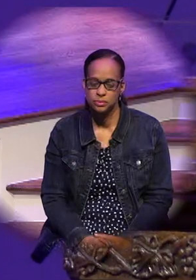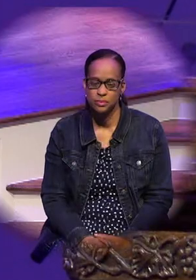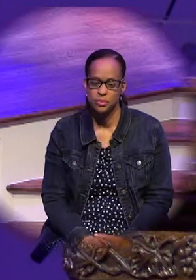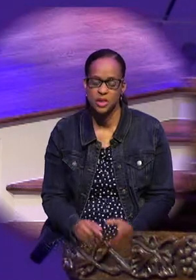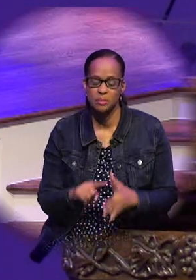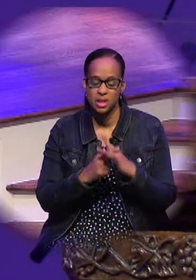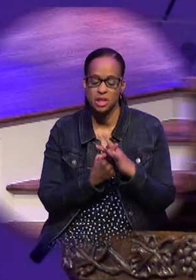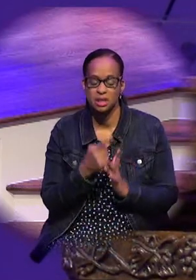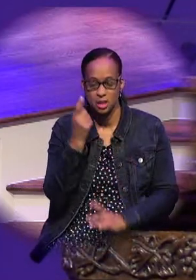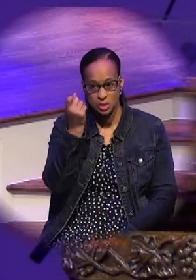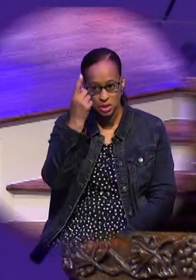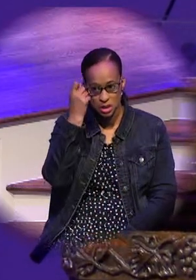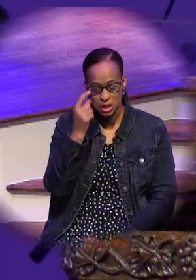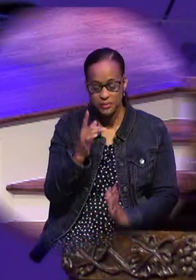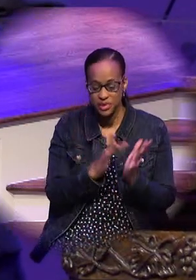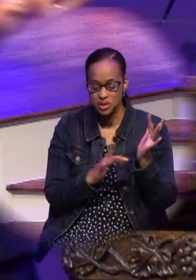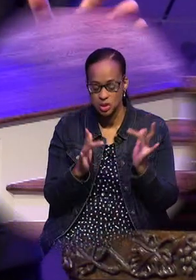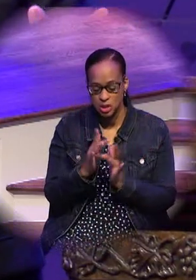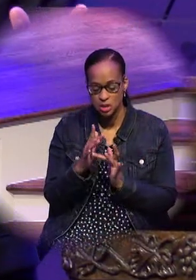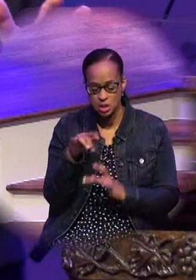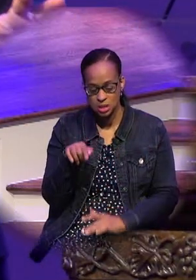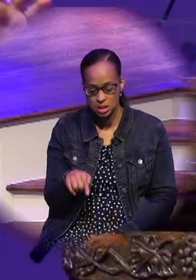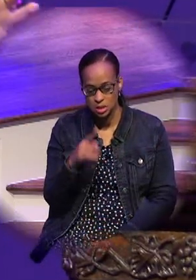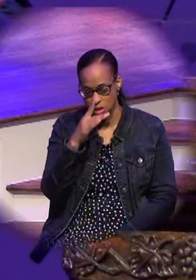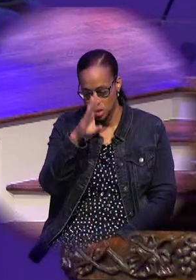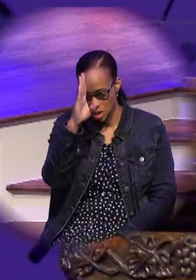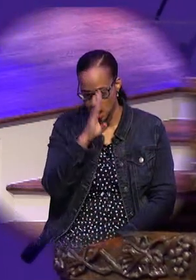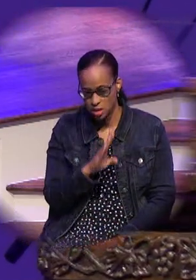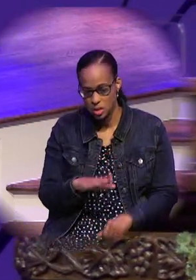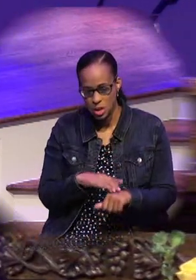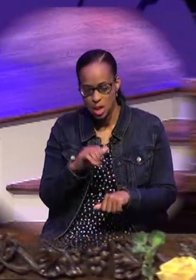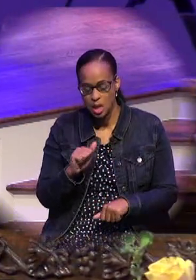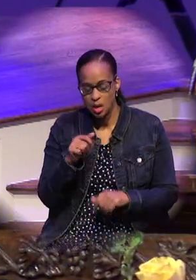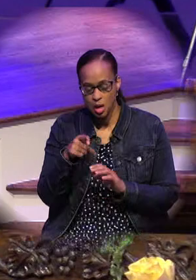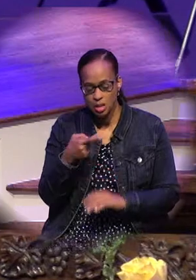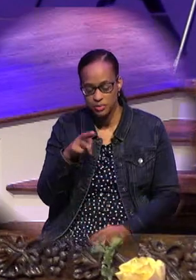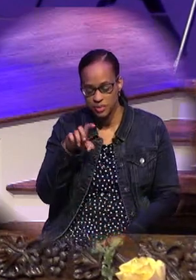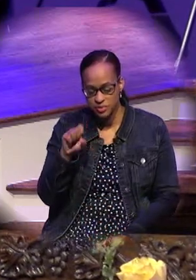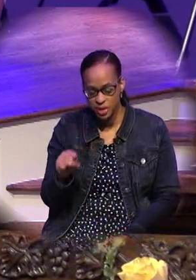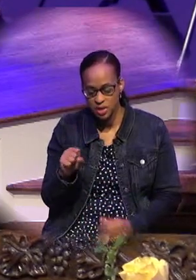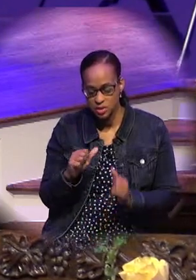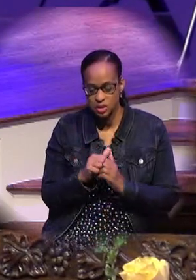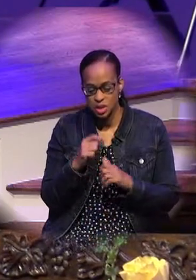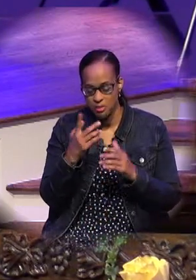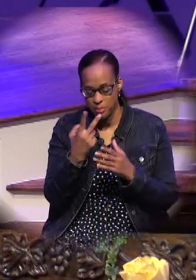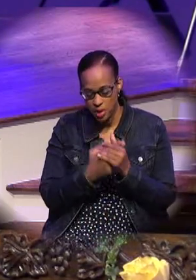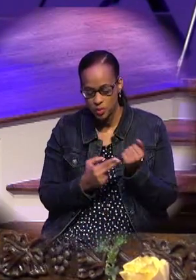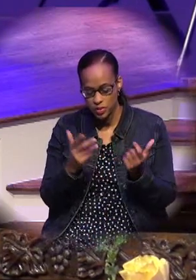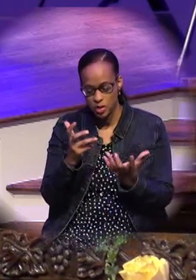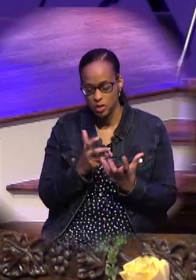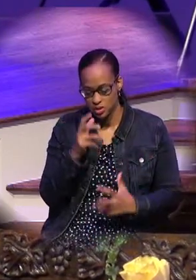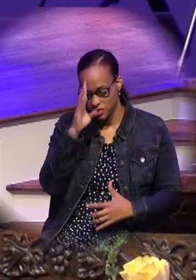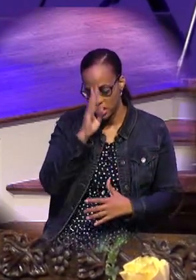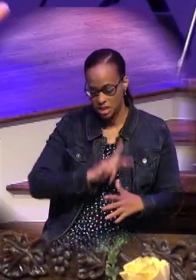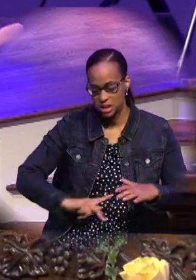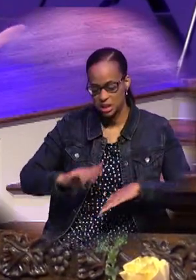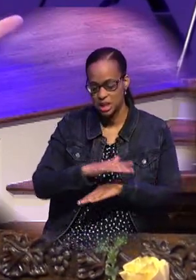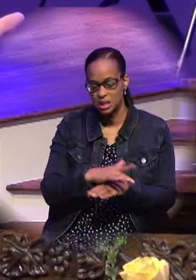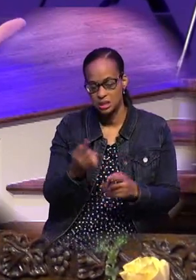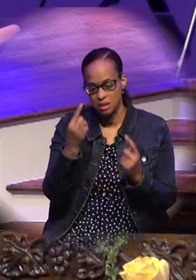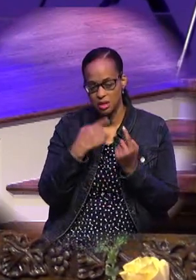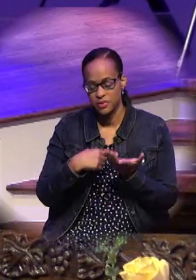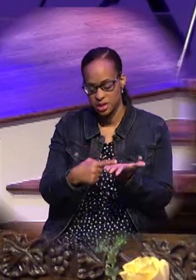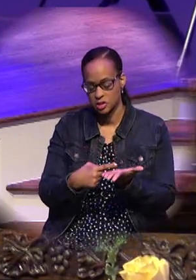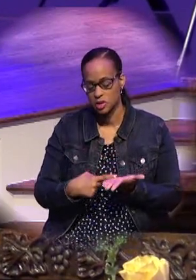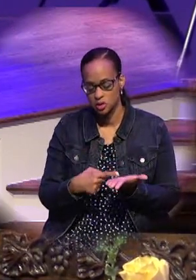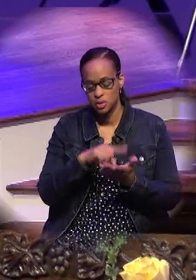to understand that Jesus is, and this is really what put him at odds with all of the Pharisees. They both yearned for God's kingdom come. That's what all these discussions